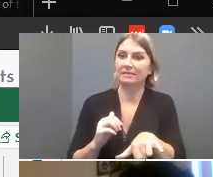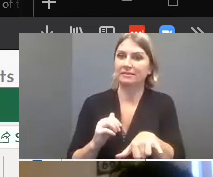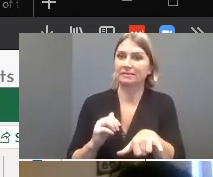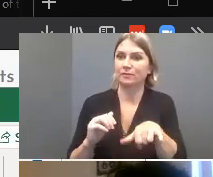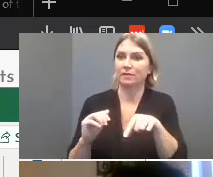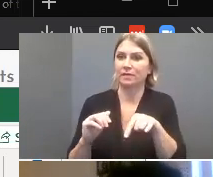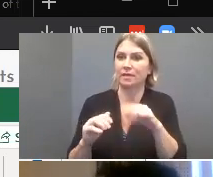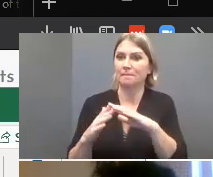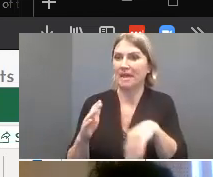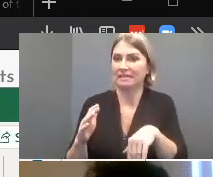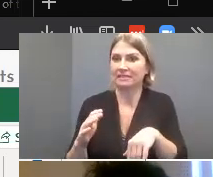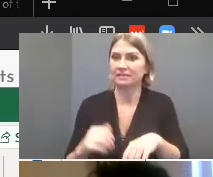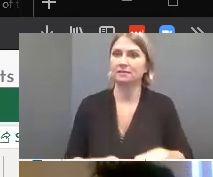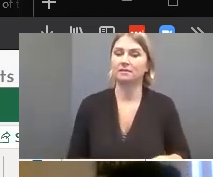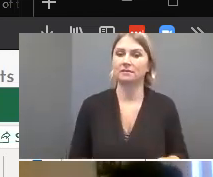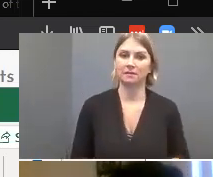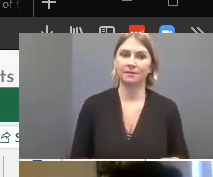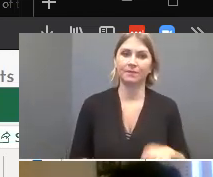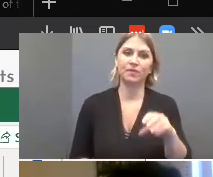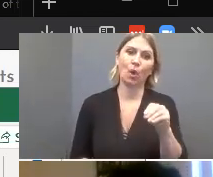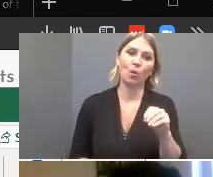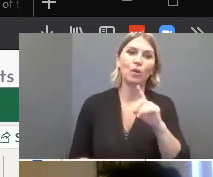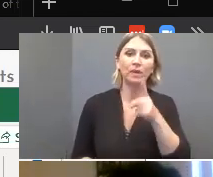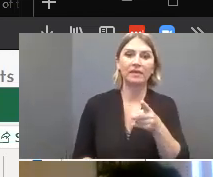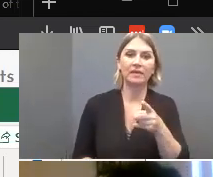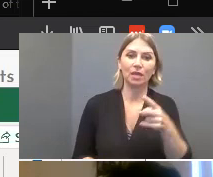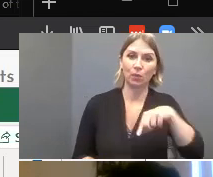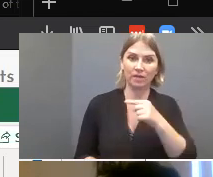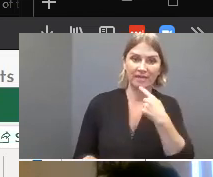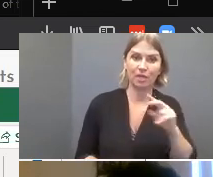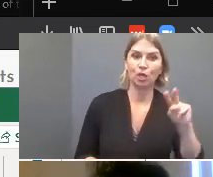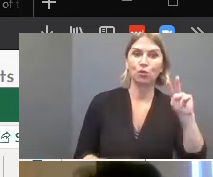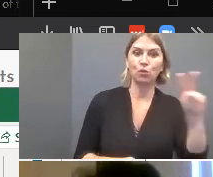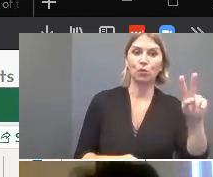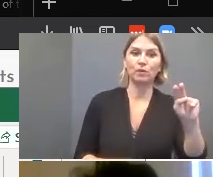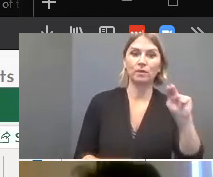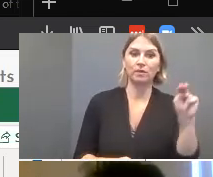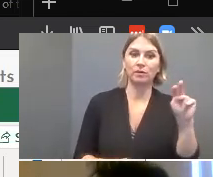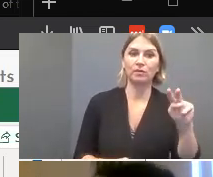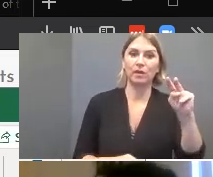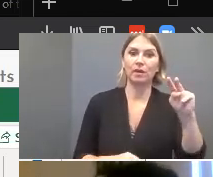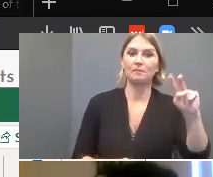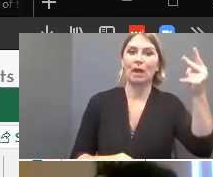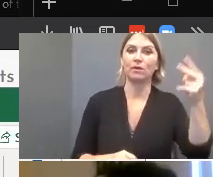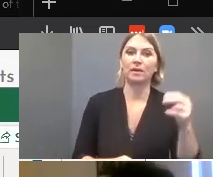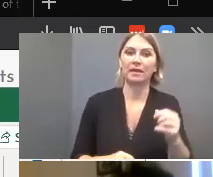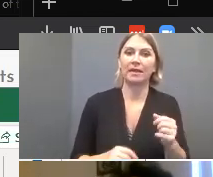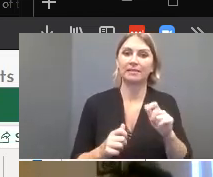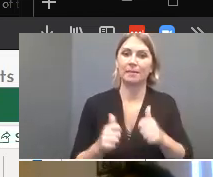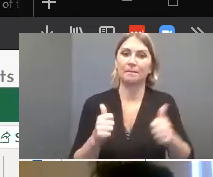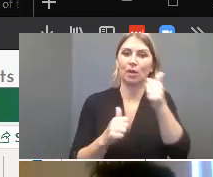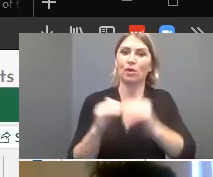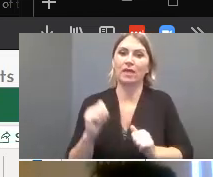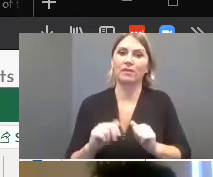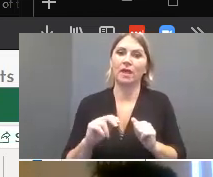whatever, infinity, I don't care. Right, so essentially we are saying 2 to the power of n squared is greater than 3 to the power of n squared. And that